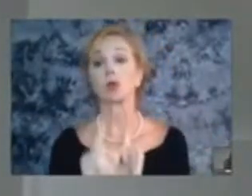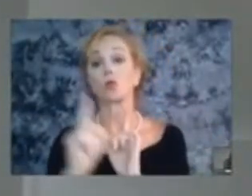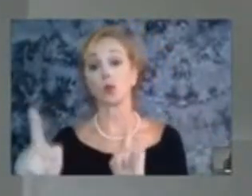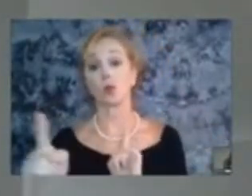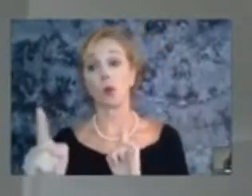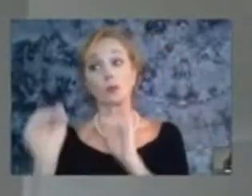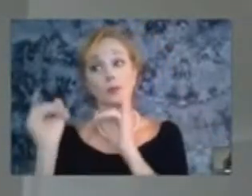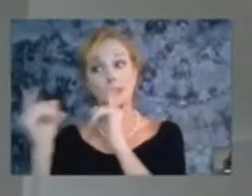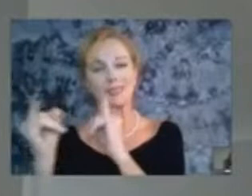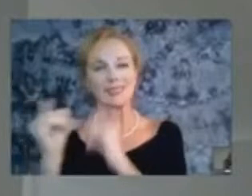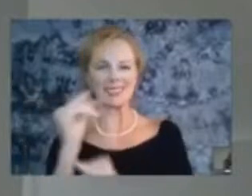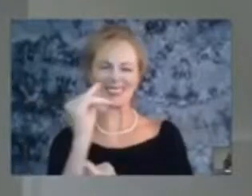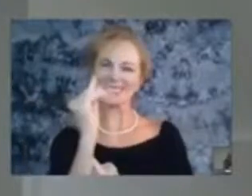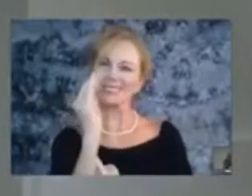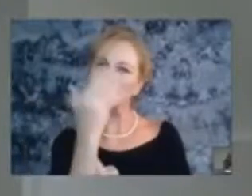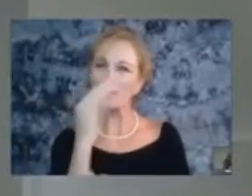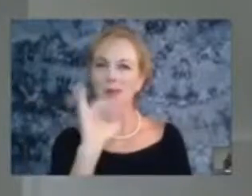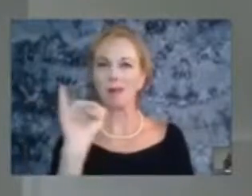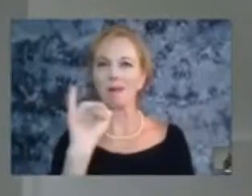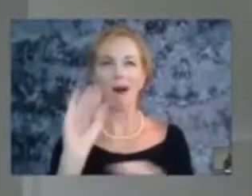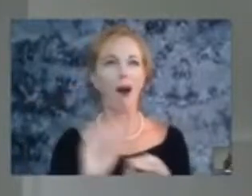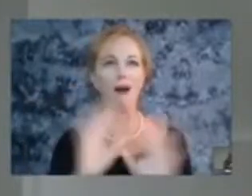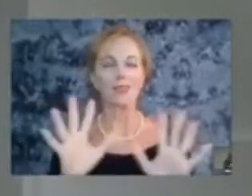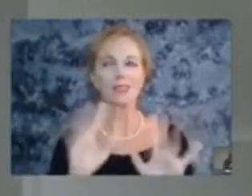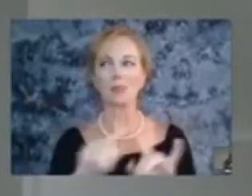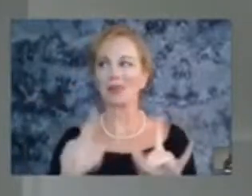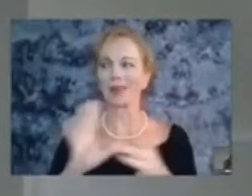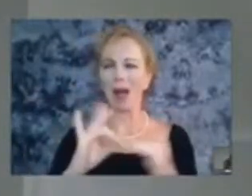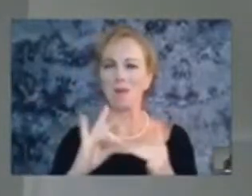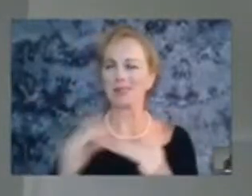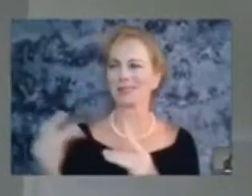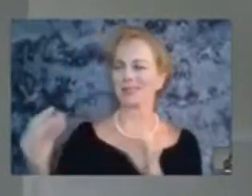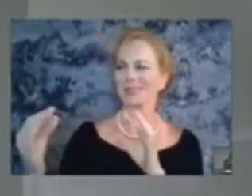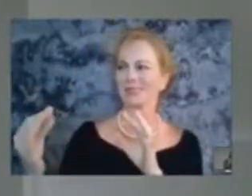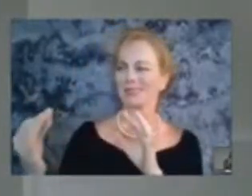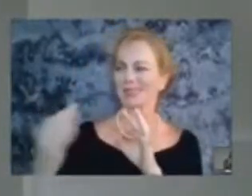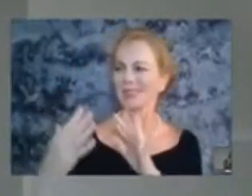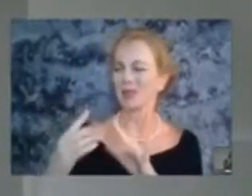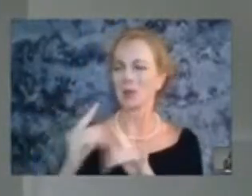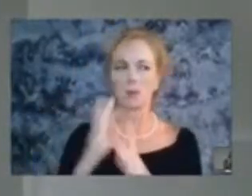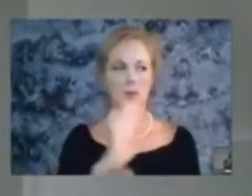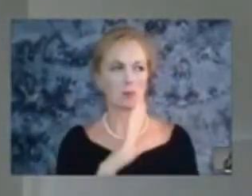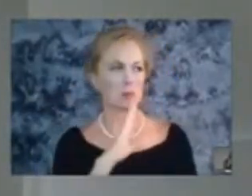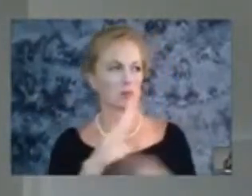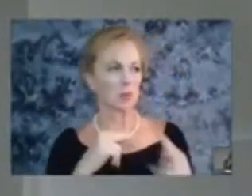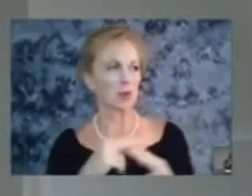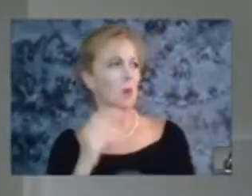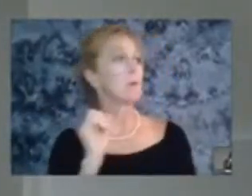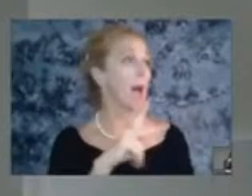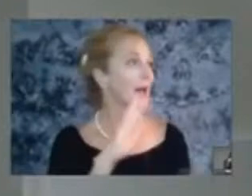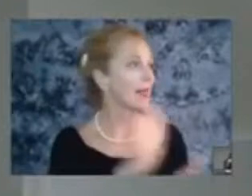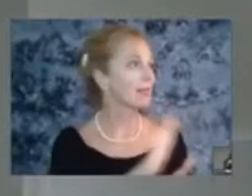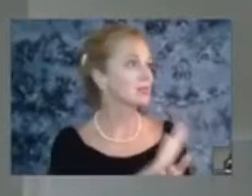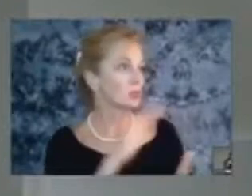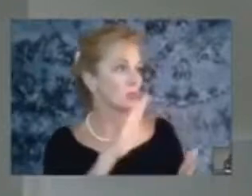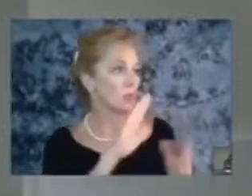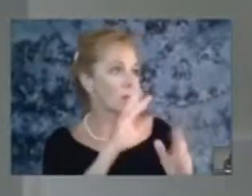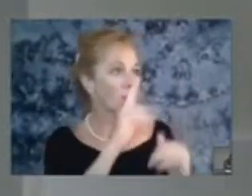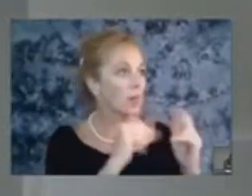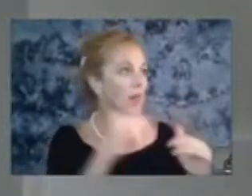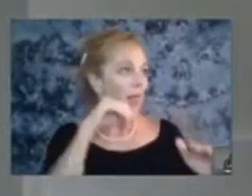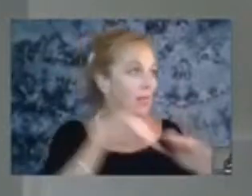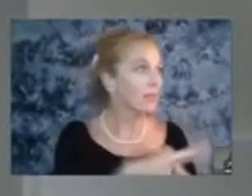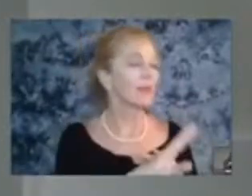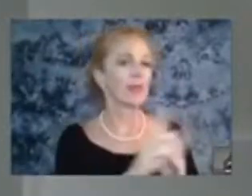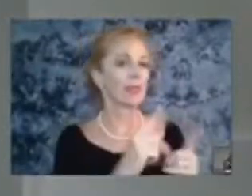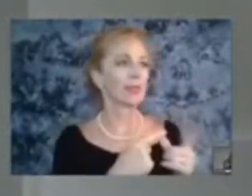but sometimes I feel like from the comments that I get that when folks talk about going back into the school building, that they really do think that that